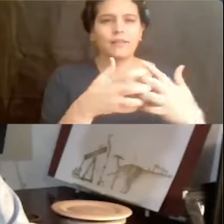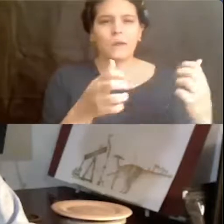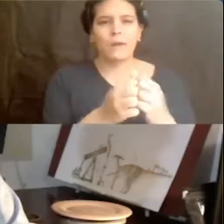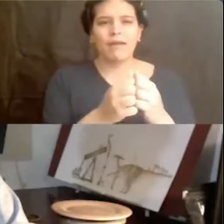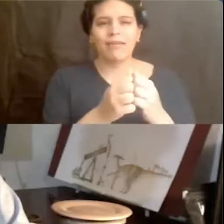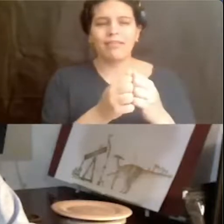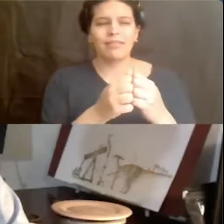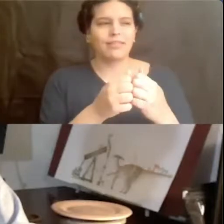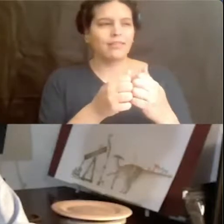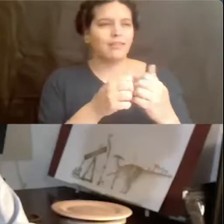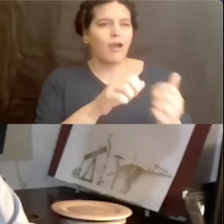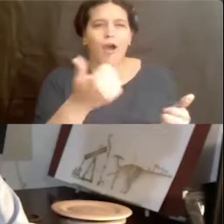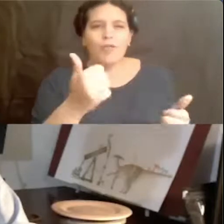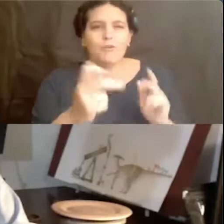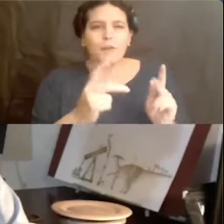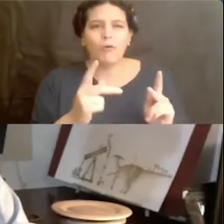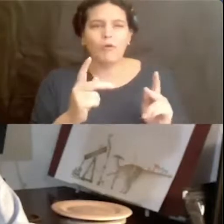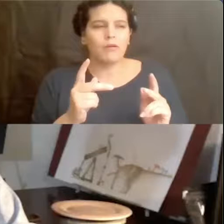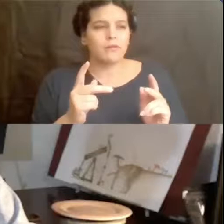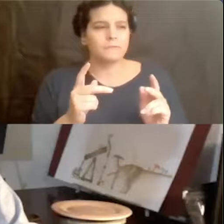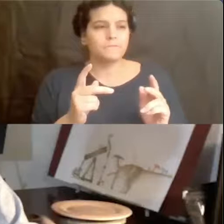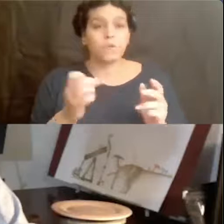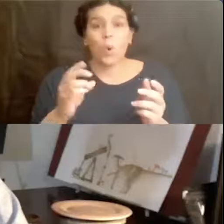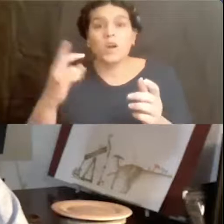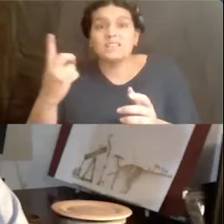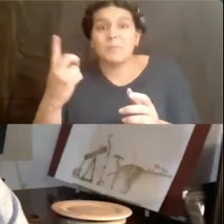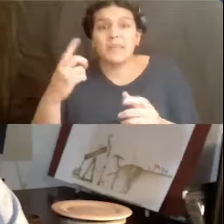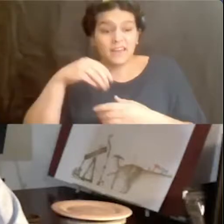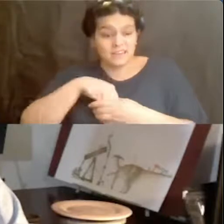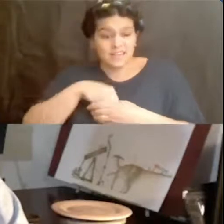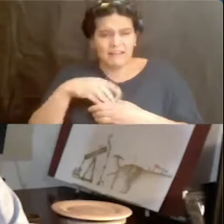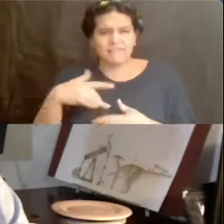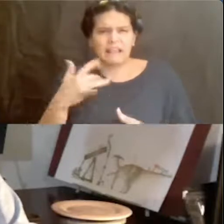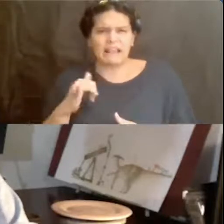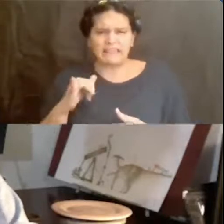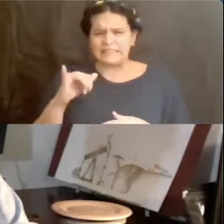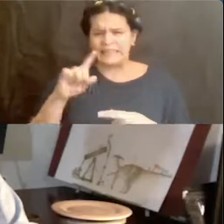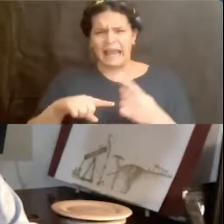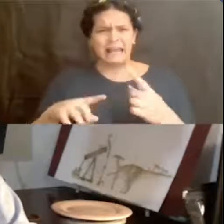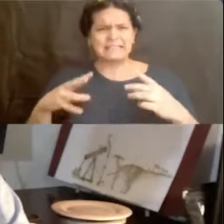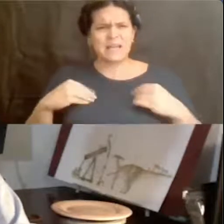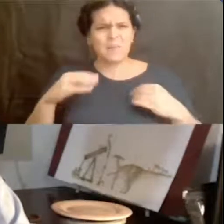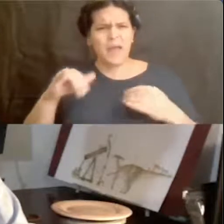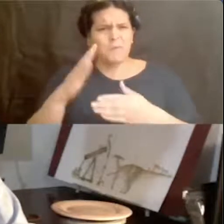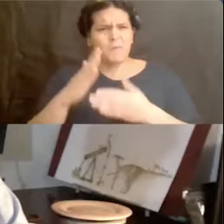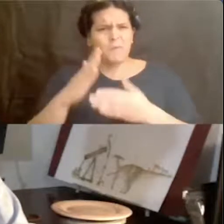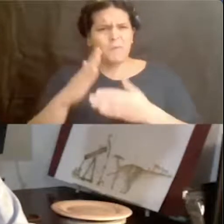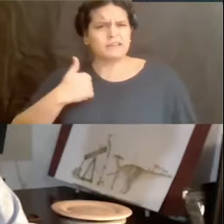it's hard for them to embrace at first, and they feel like they can't be themselves. So for me,